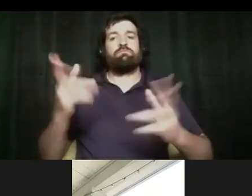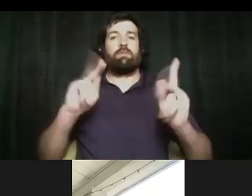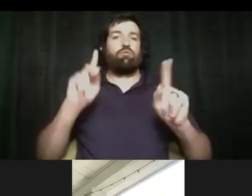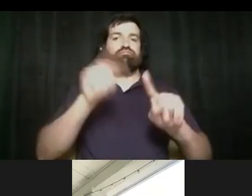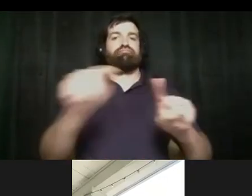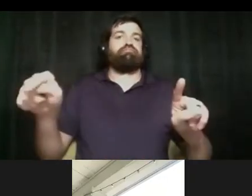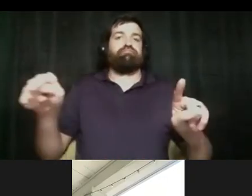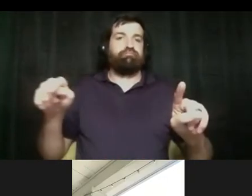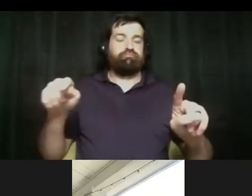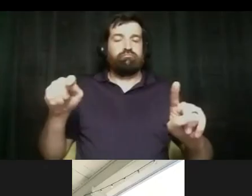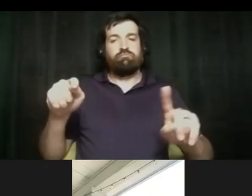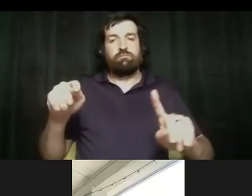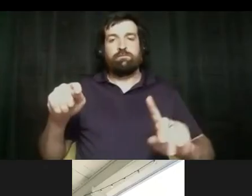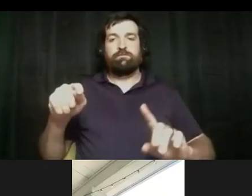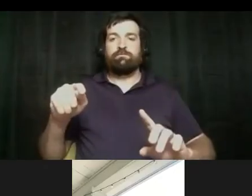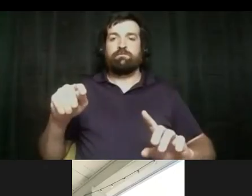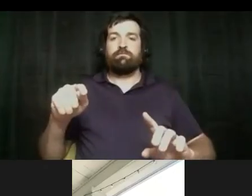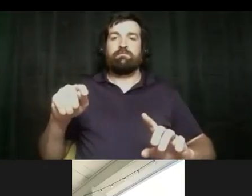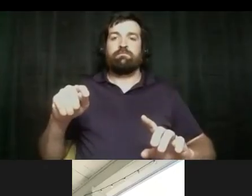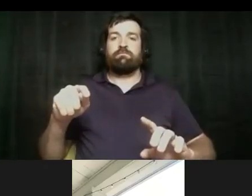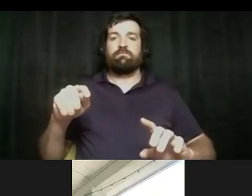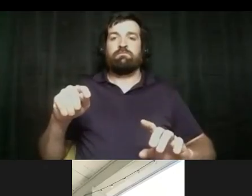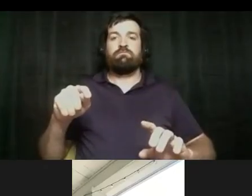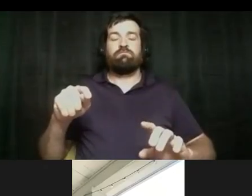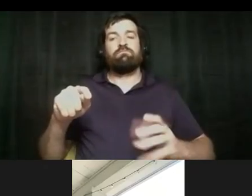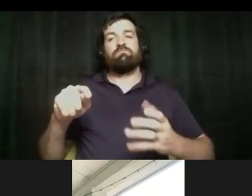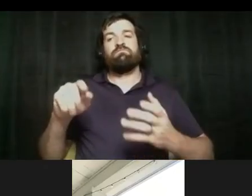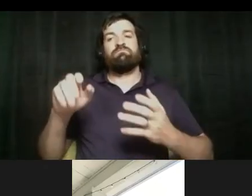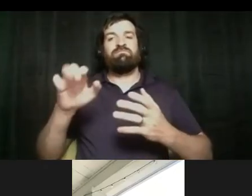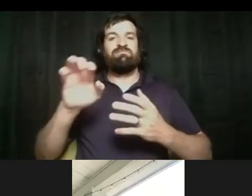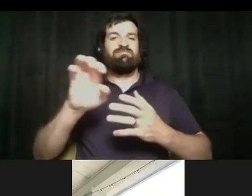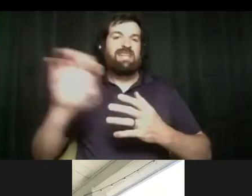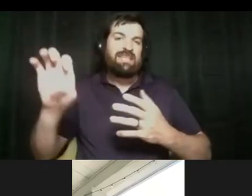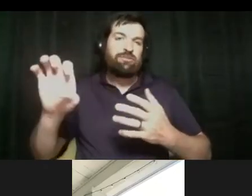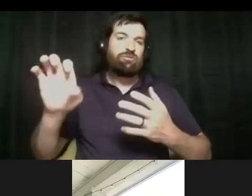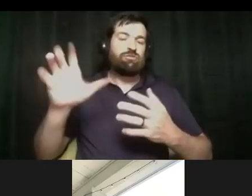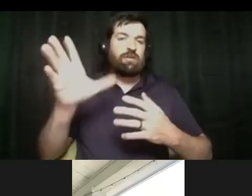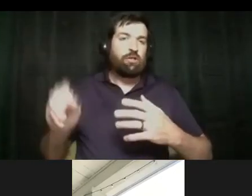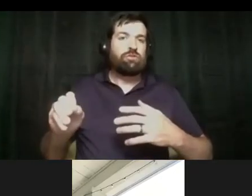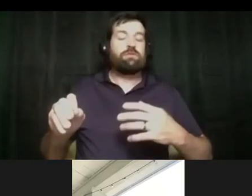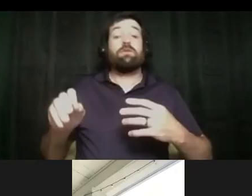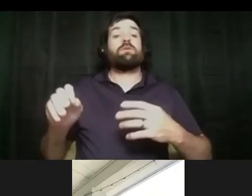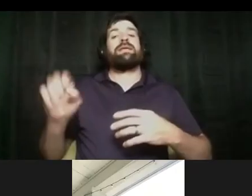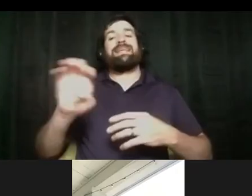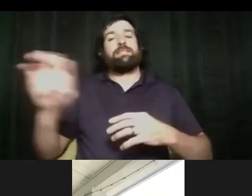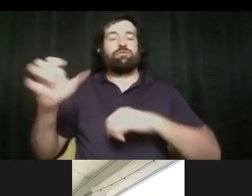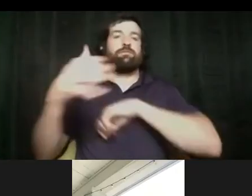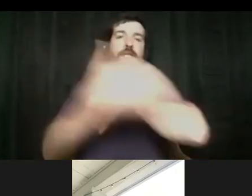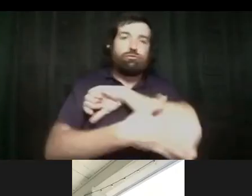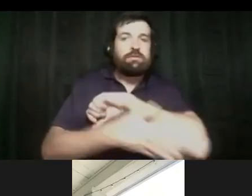especially, in the probably Eastern culture in the Middle East, China, every single day we